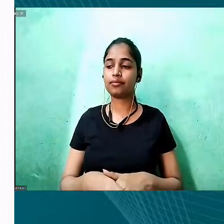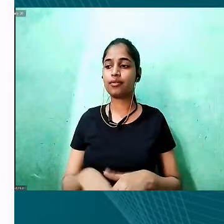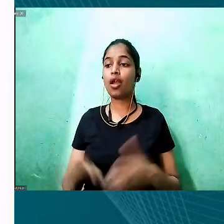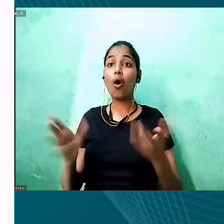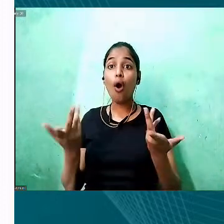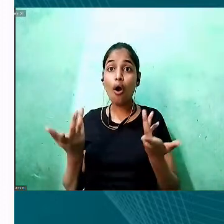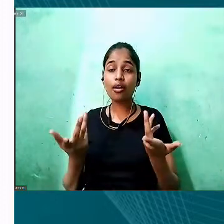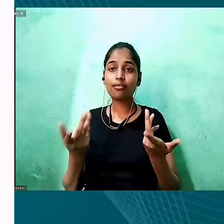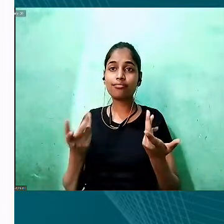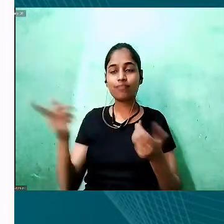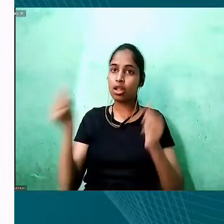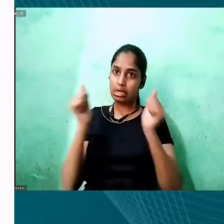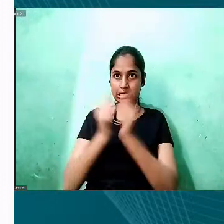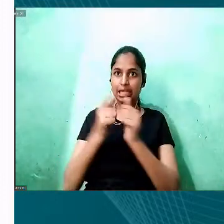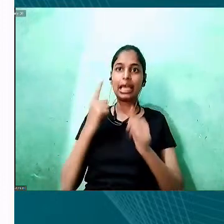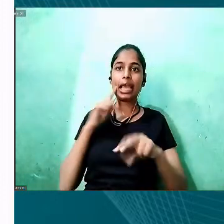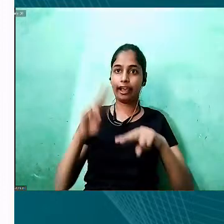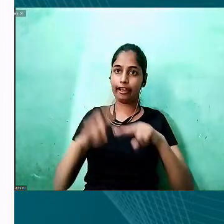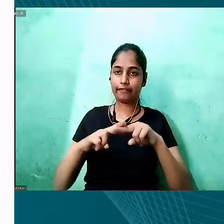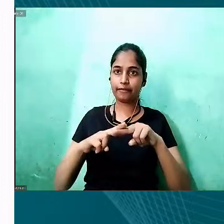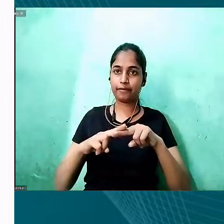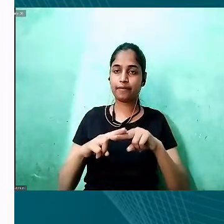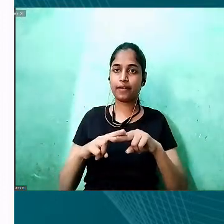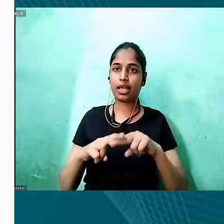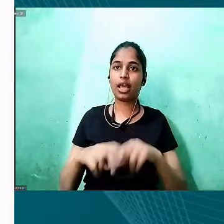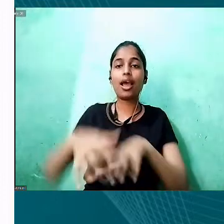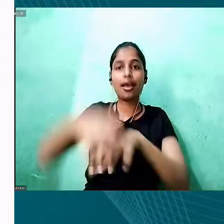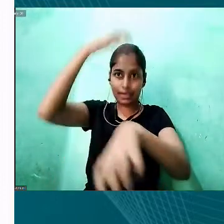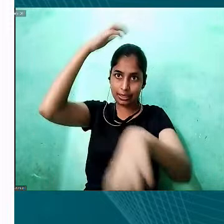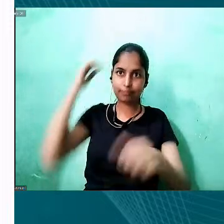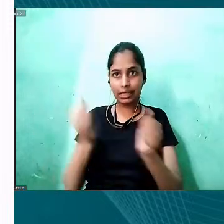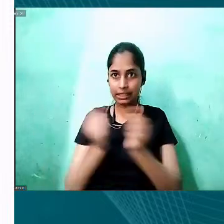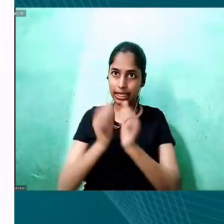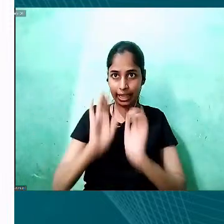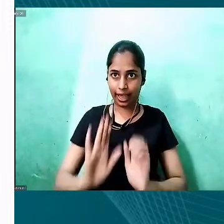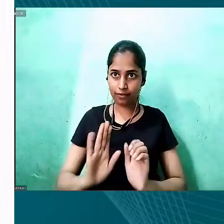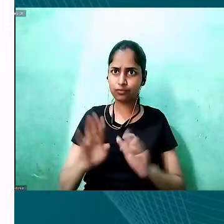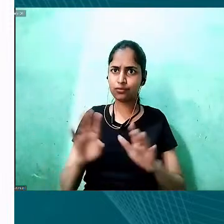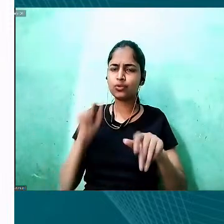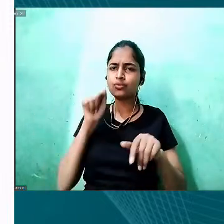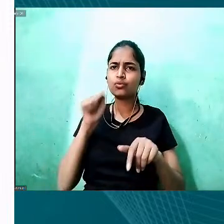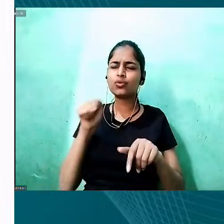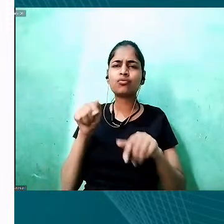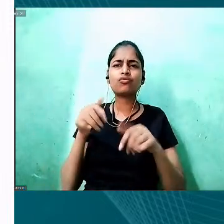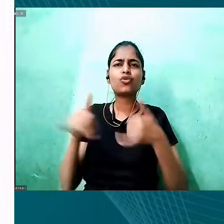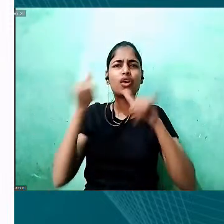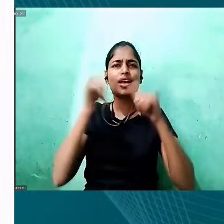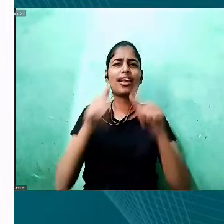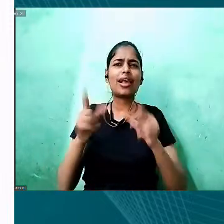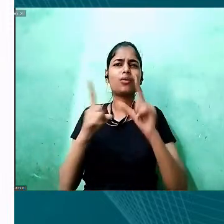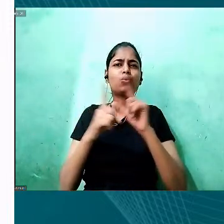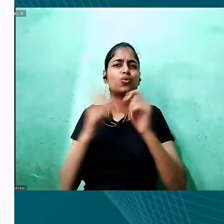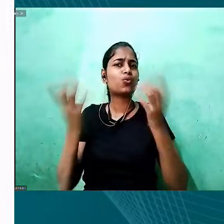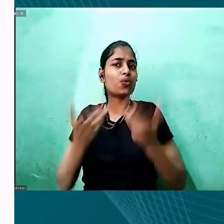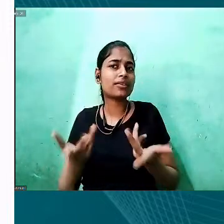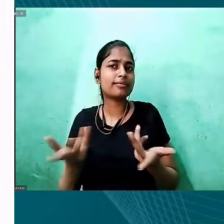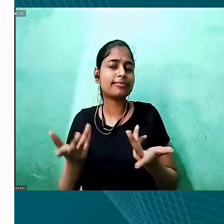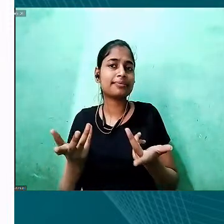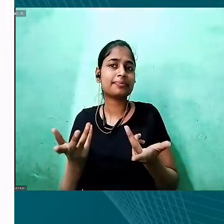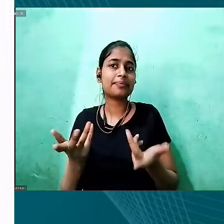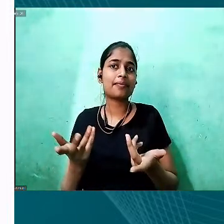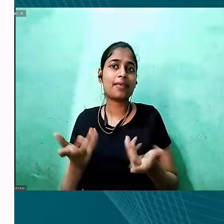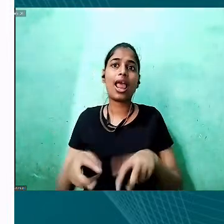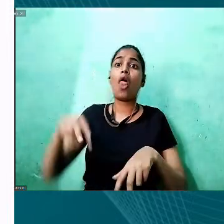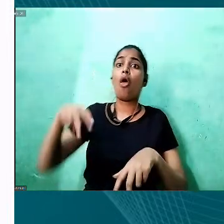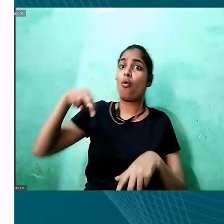some special games you played. So you have to write about that. So this was homework